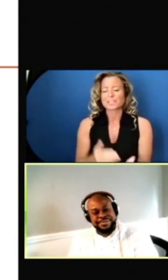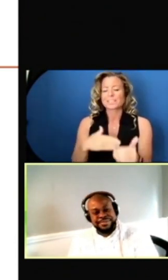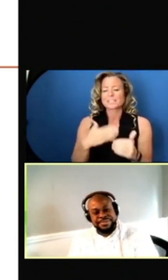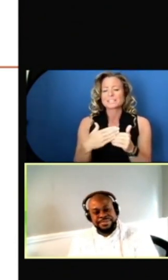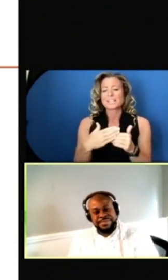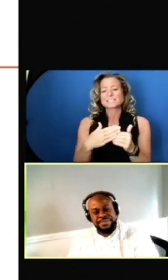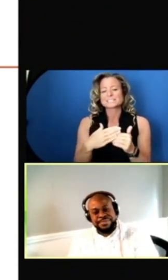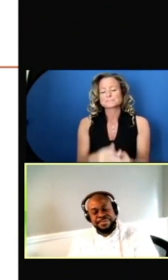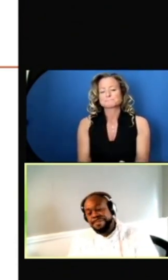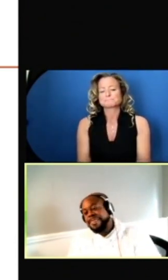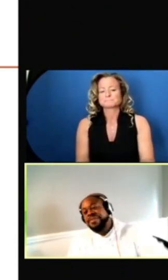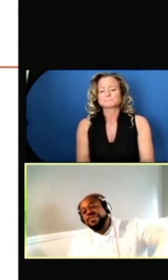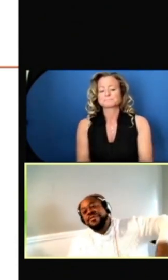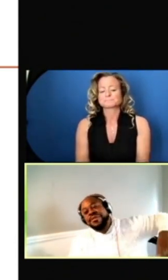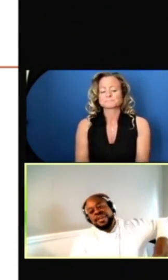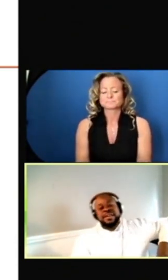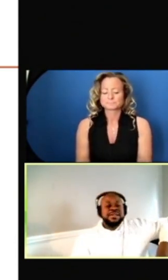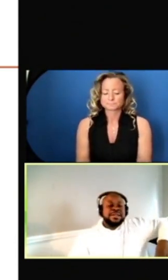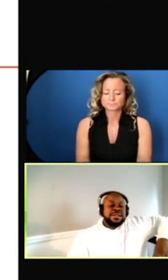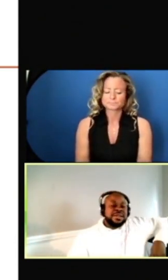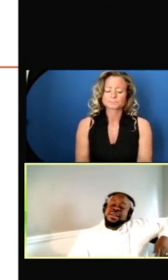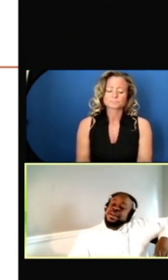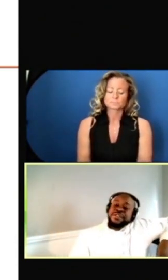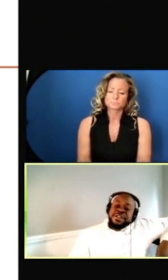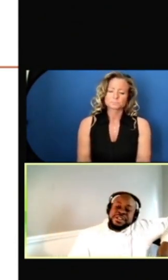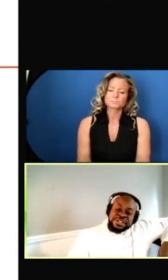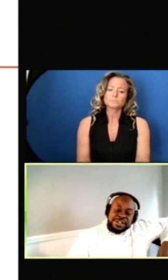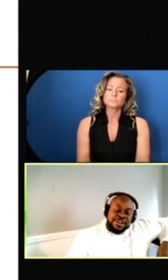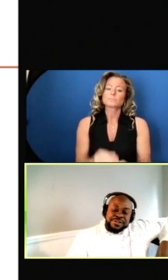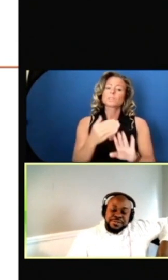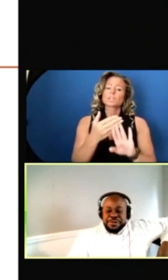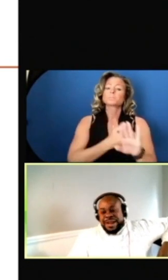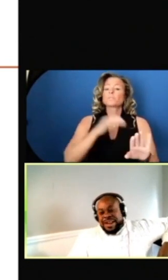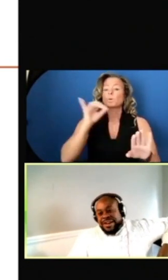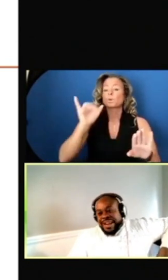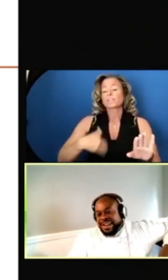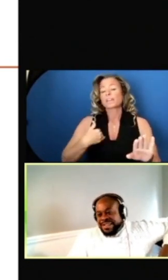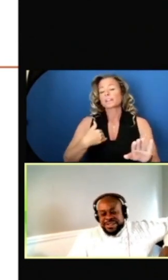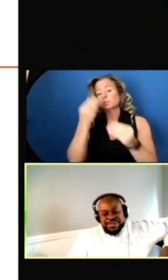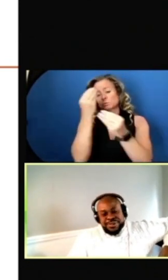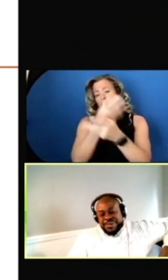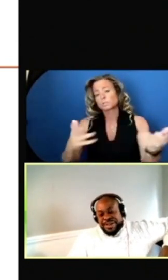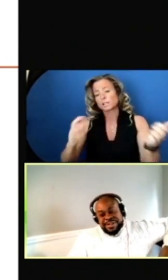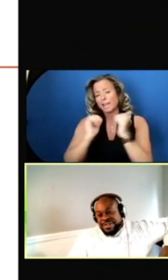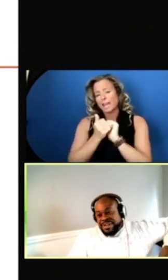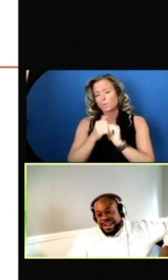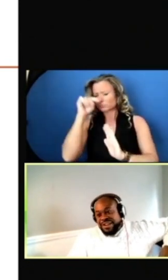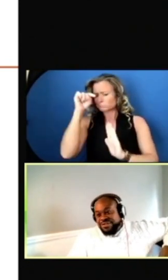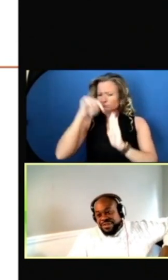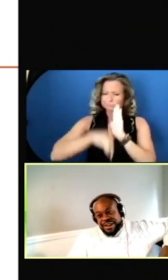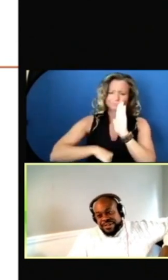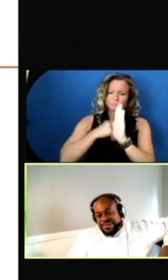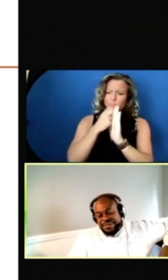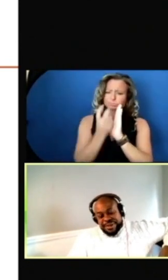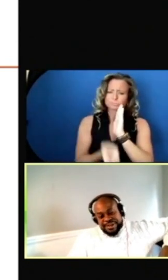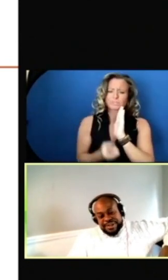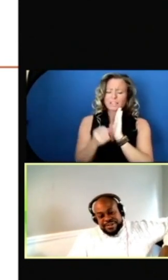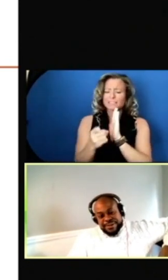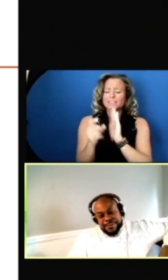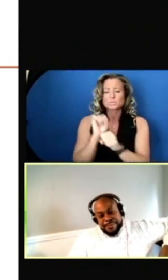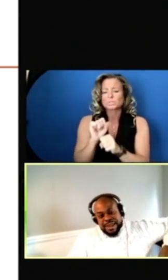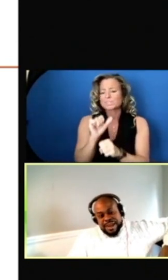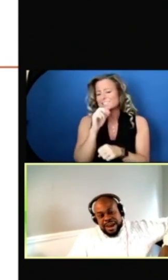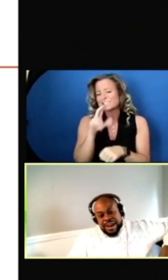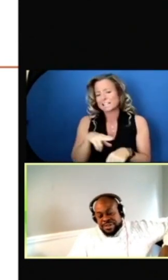please. So before that, I figure I should tell you all a little bit about how I got into this work, because this isn't a natural area for me.